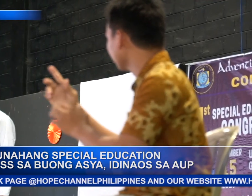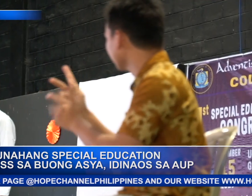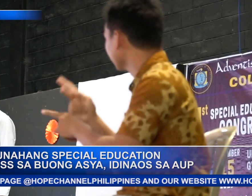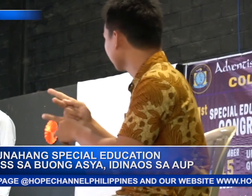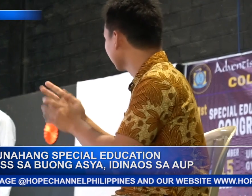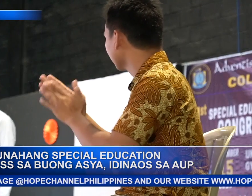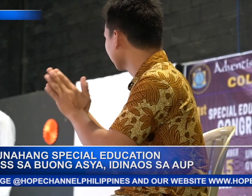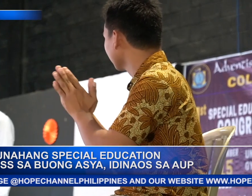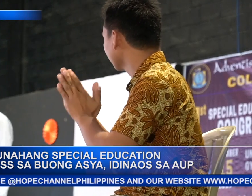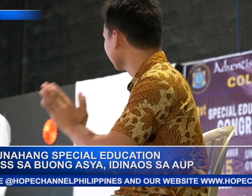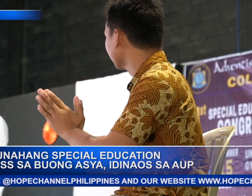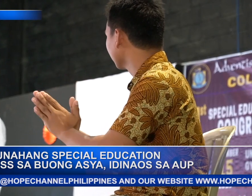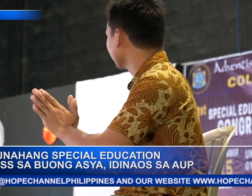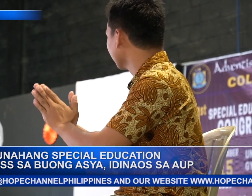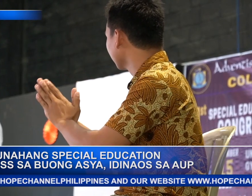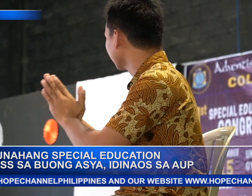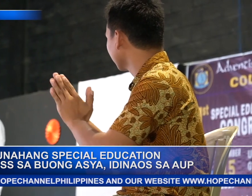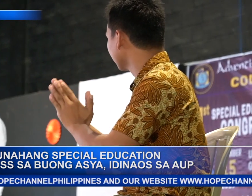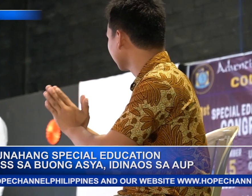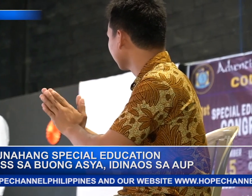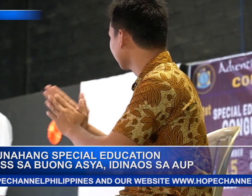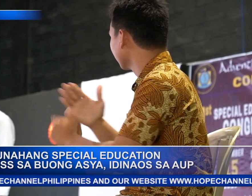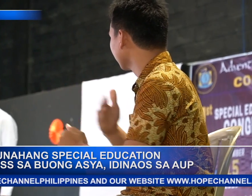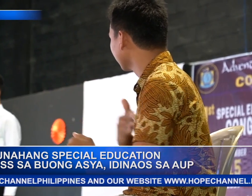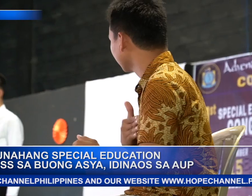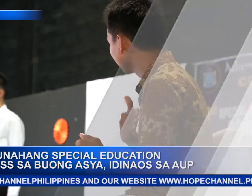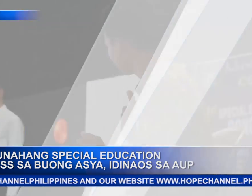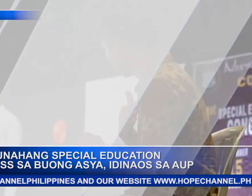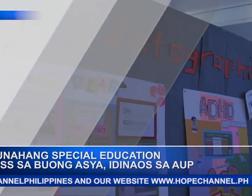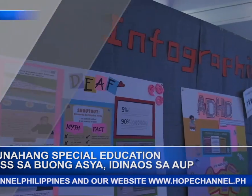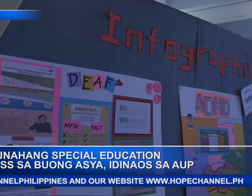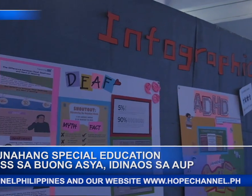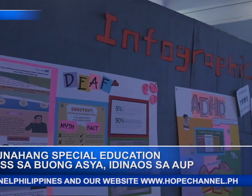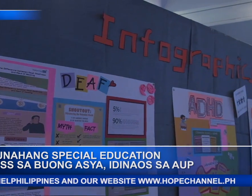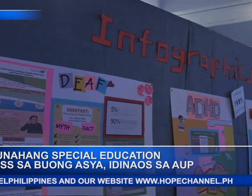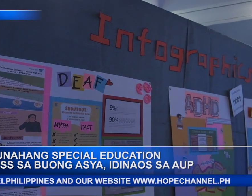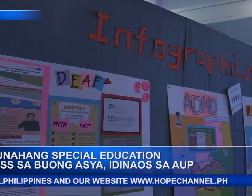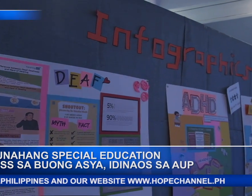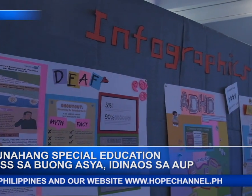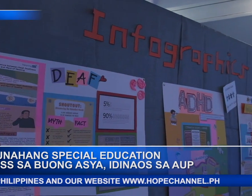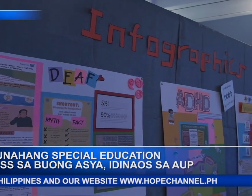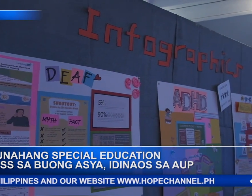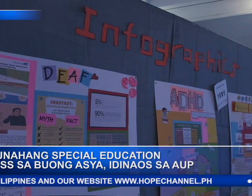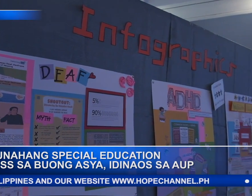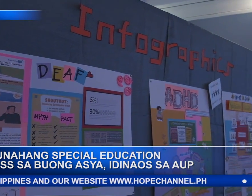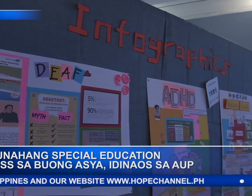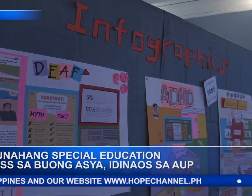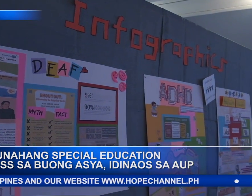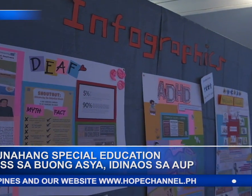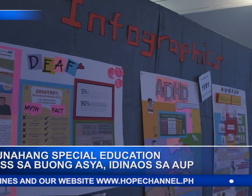pagkalinga, sila ay maging mahalagang bahagi ng ating lipunan. Layo ni maghatid ng mga balitang